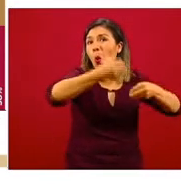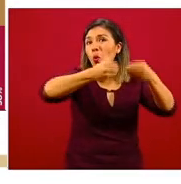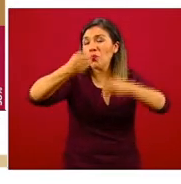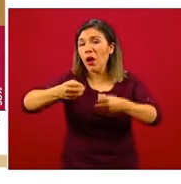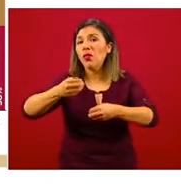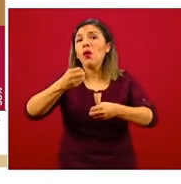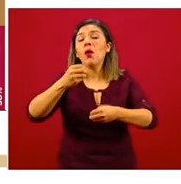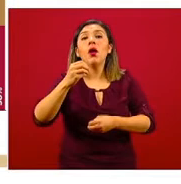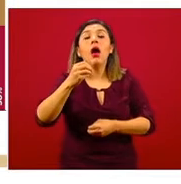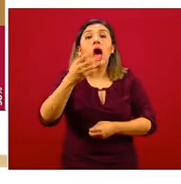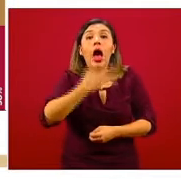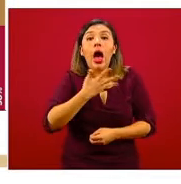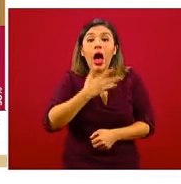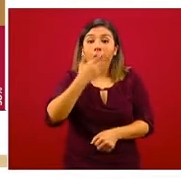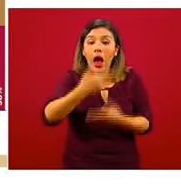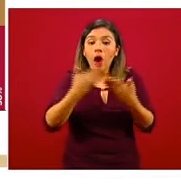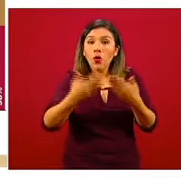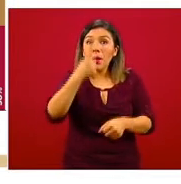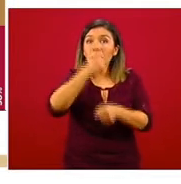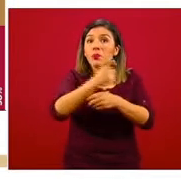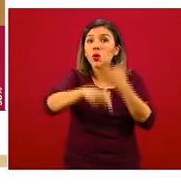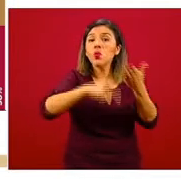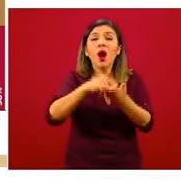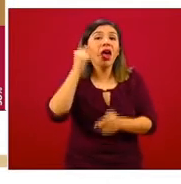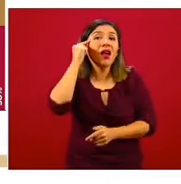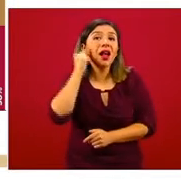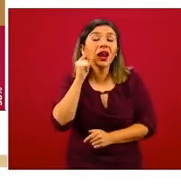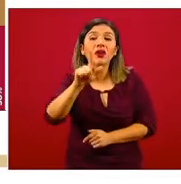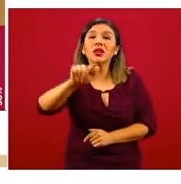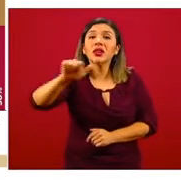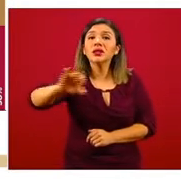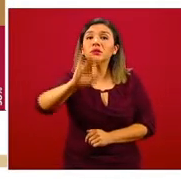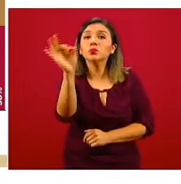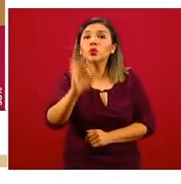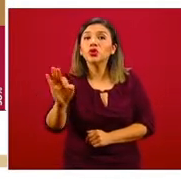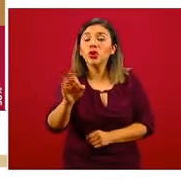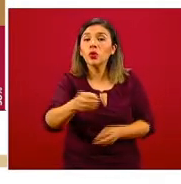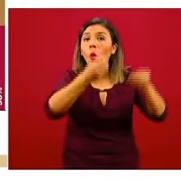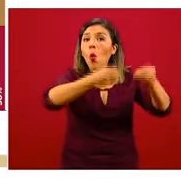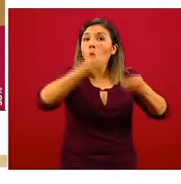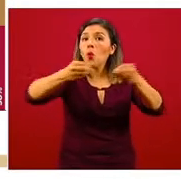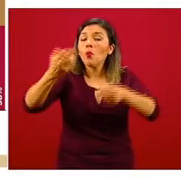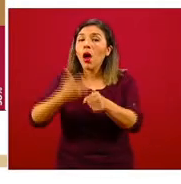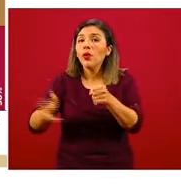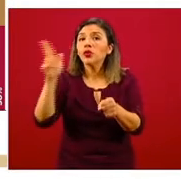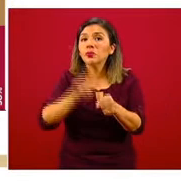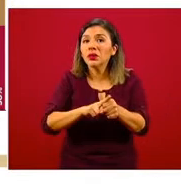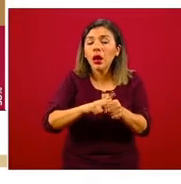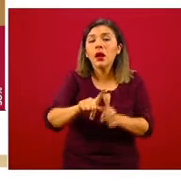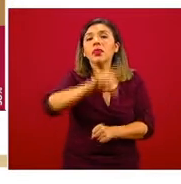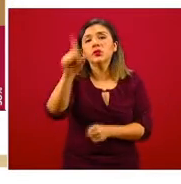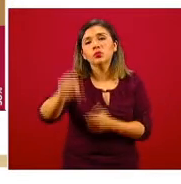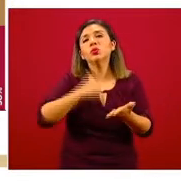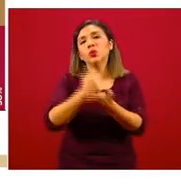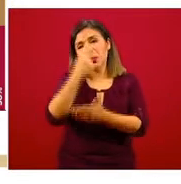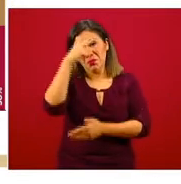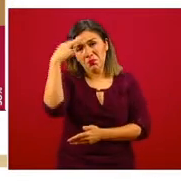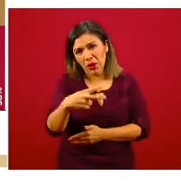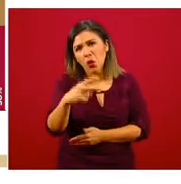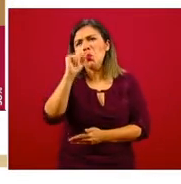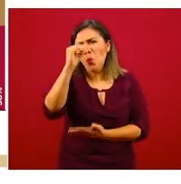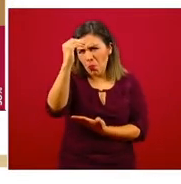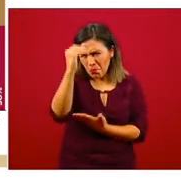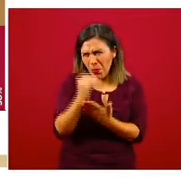bed occupancy. And now, ranking first, we have Guerrero with